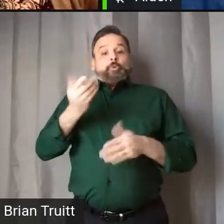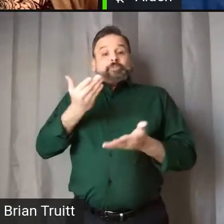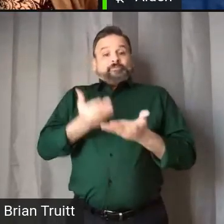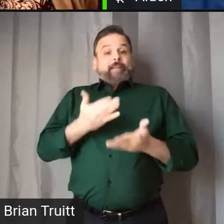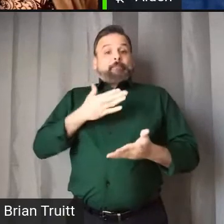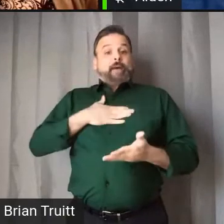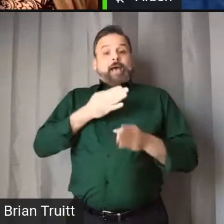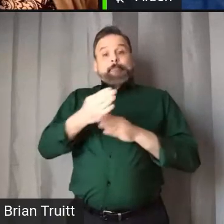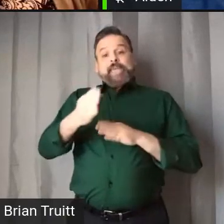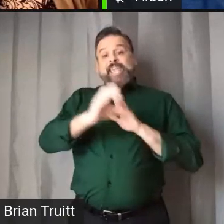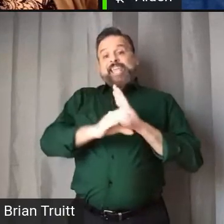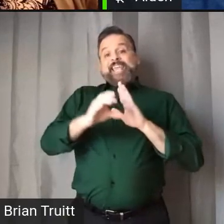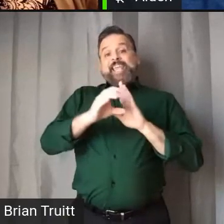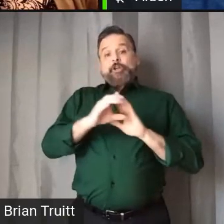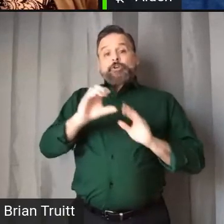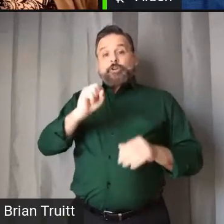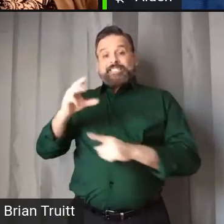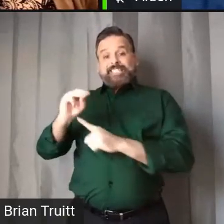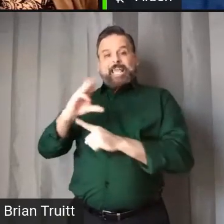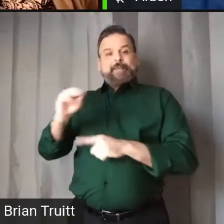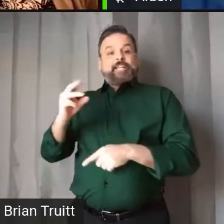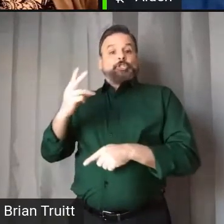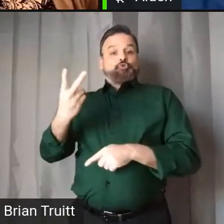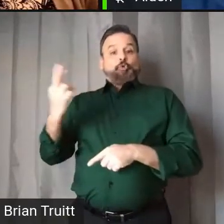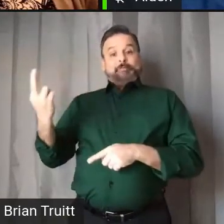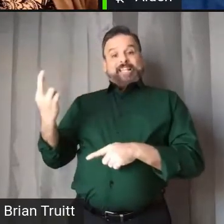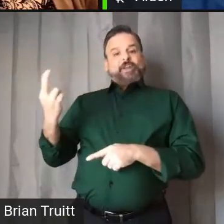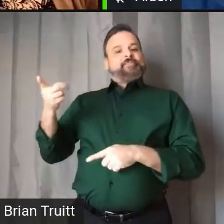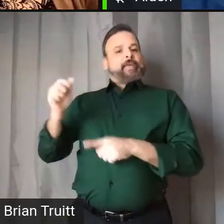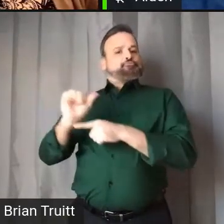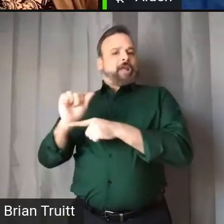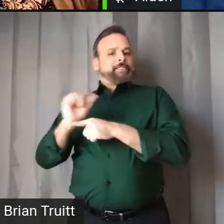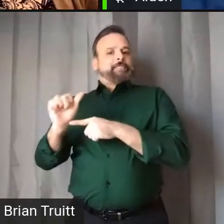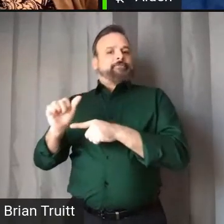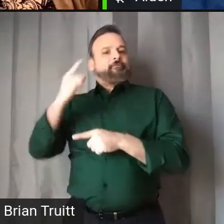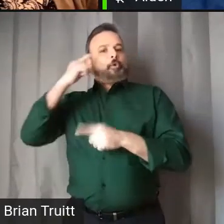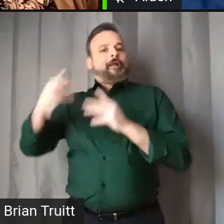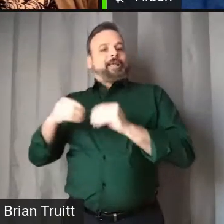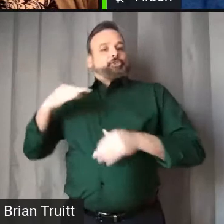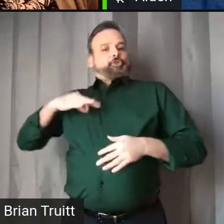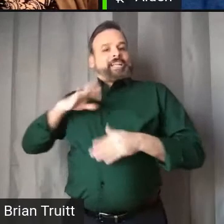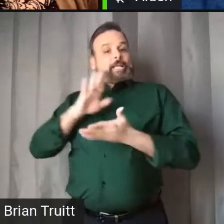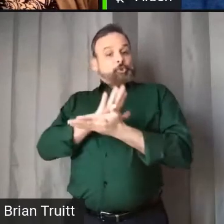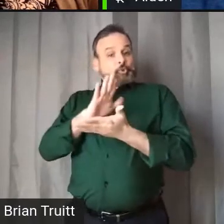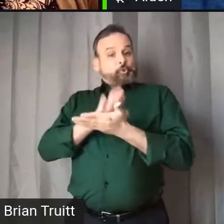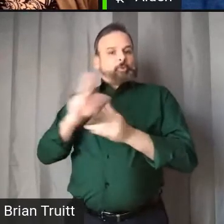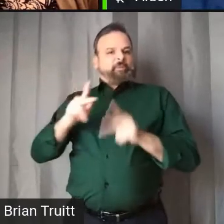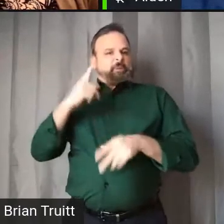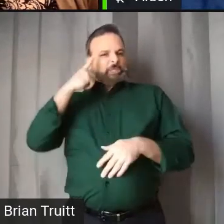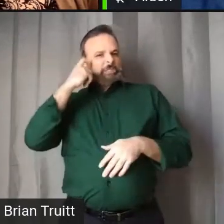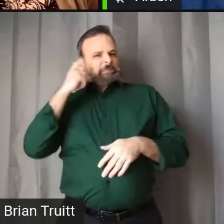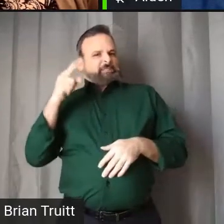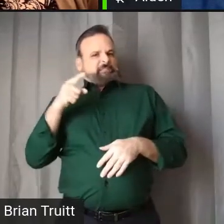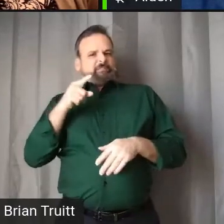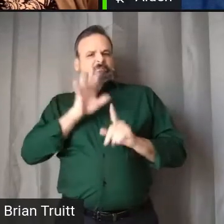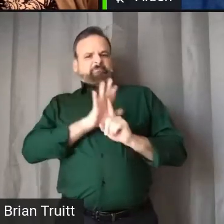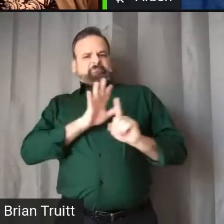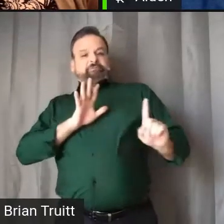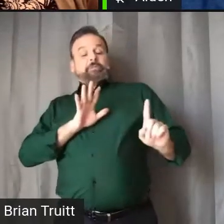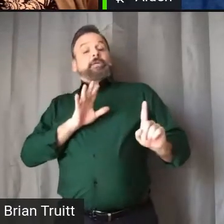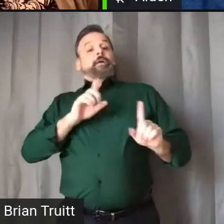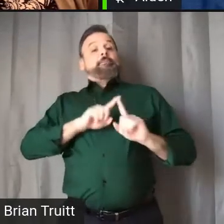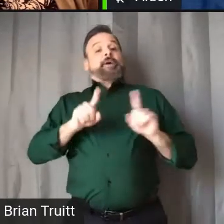his two best friends practice it as an extracurricular, makes them sort of outcast, makes people suspicious of them. But I also wanted